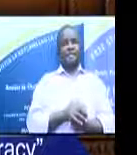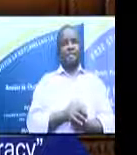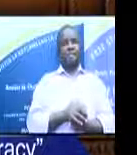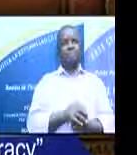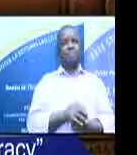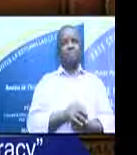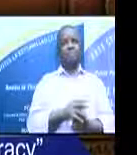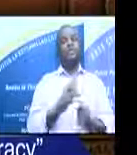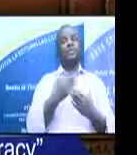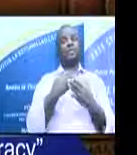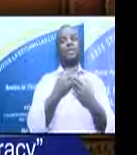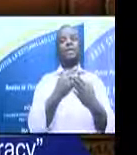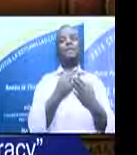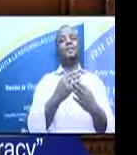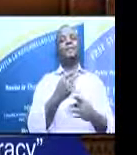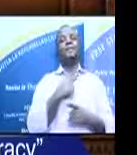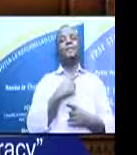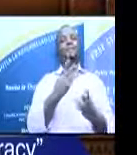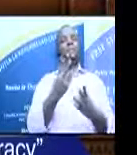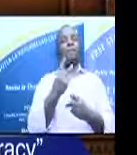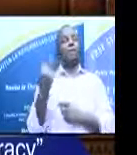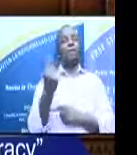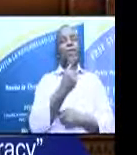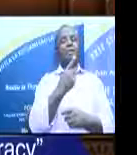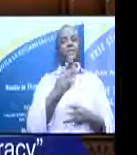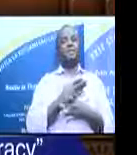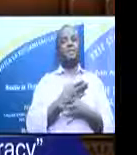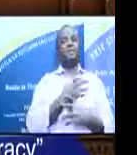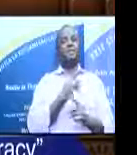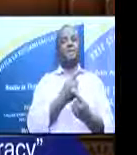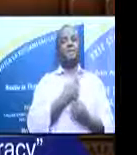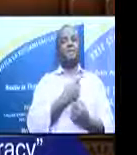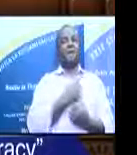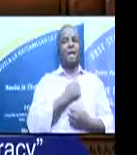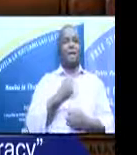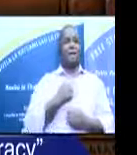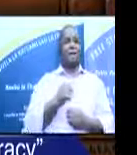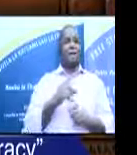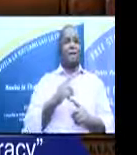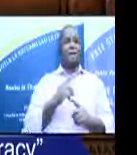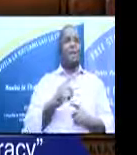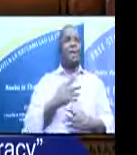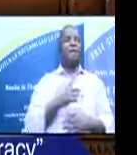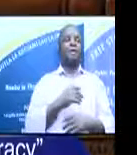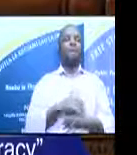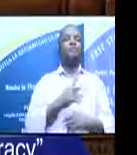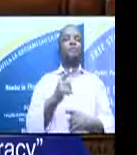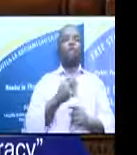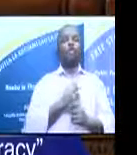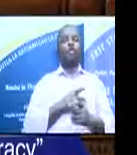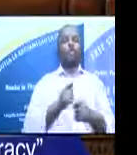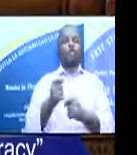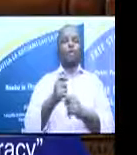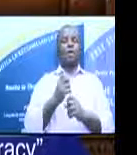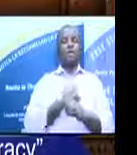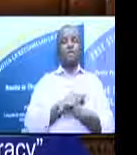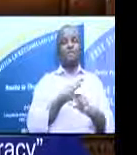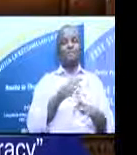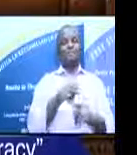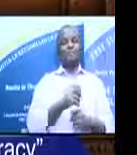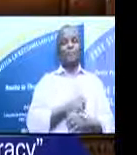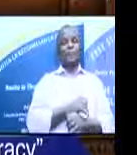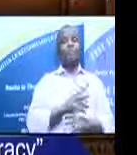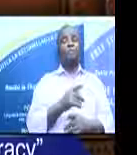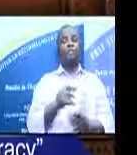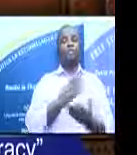We thank our healthcare practitioners and staff for fighting against COVID-19 spreading, including